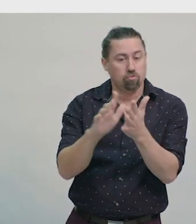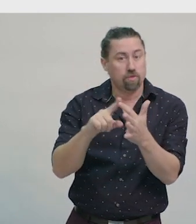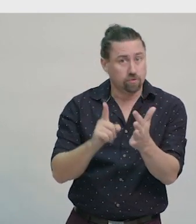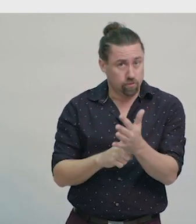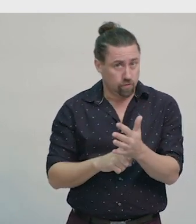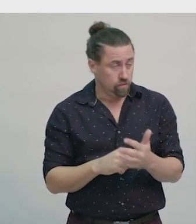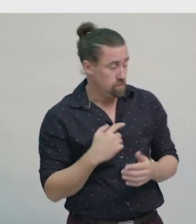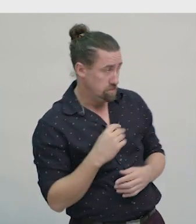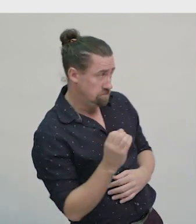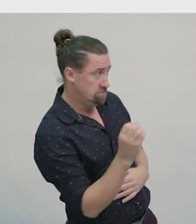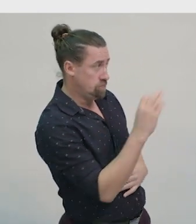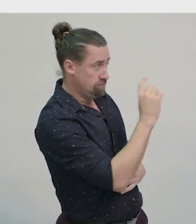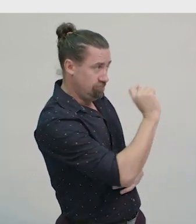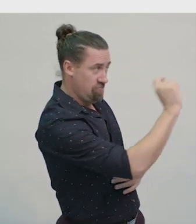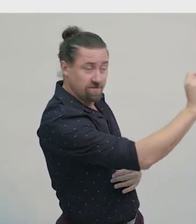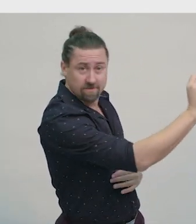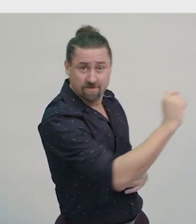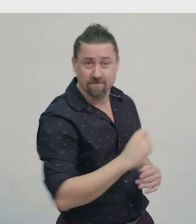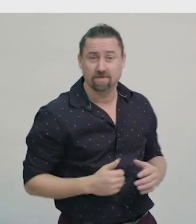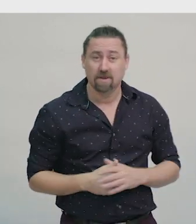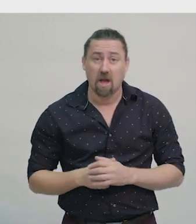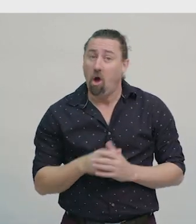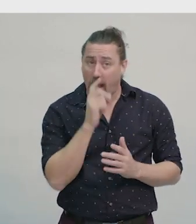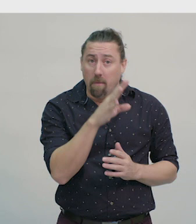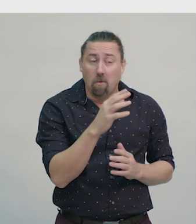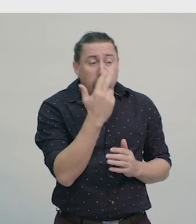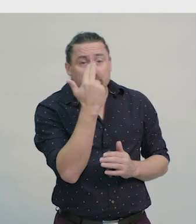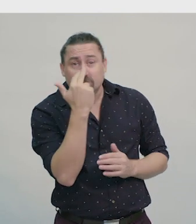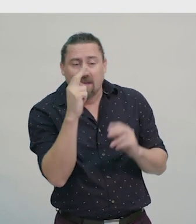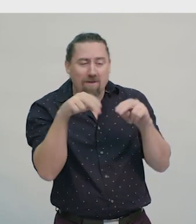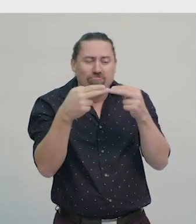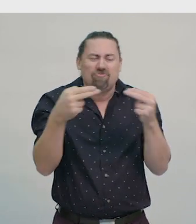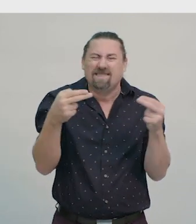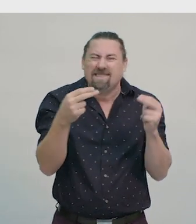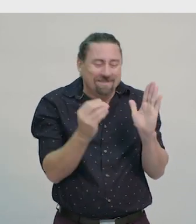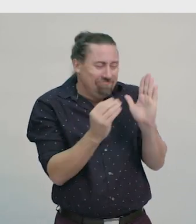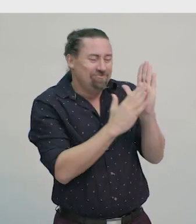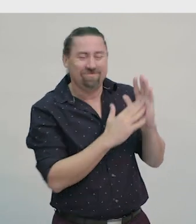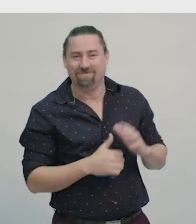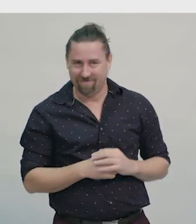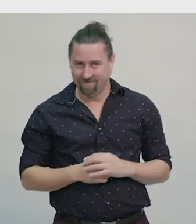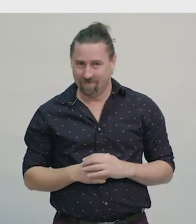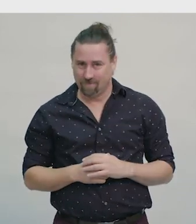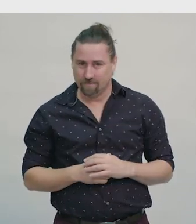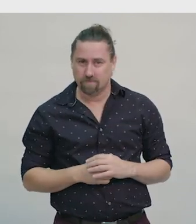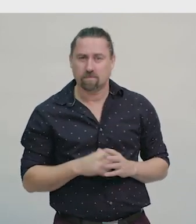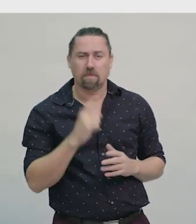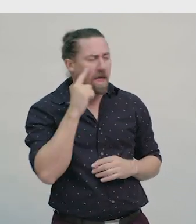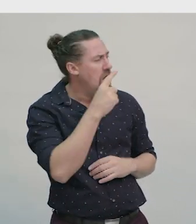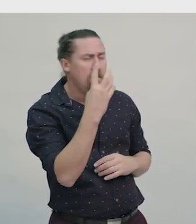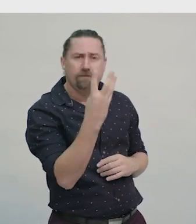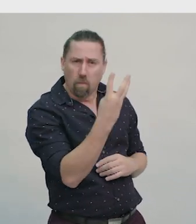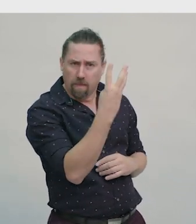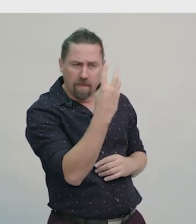write Rachel's birthday. I could draw a present too to remind me. If I look up the column from the